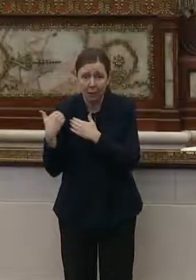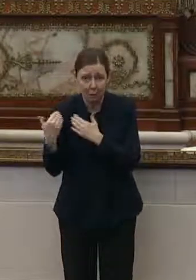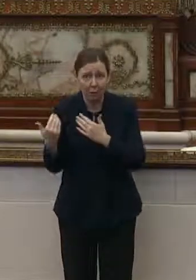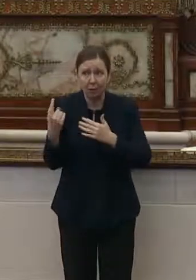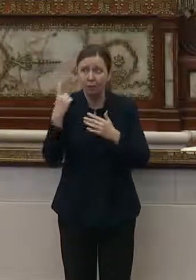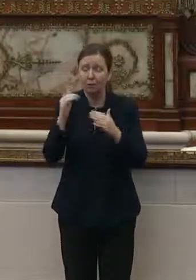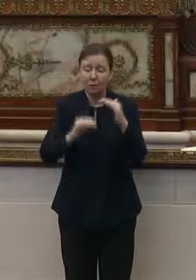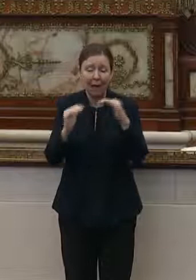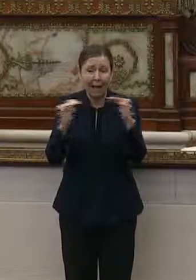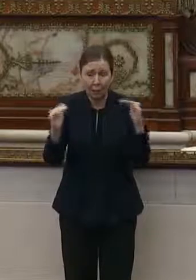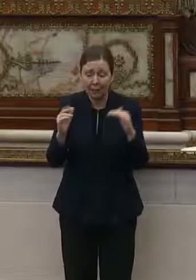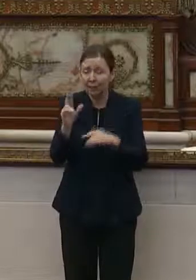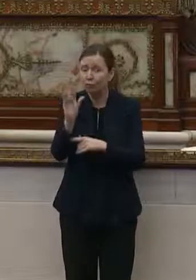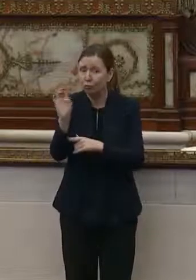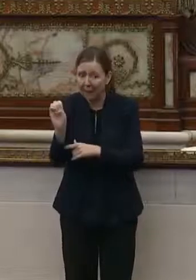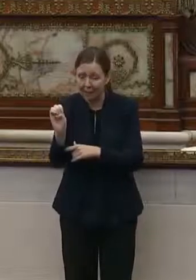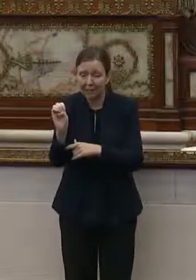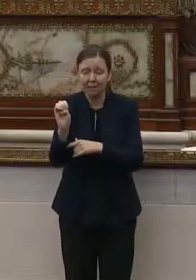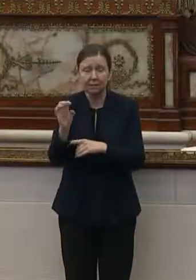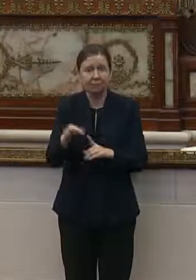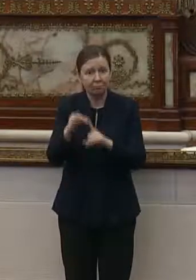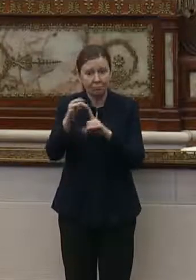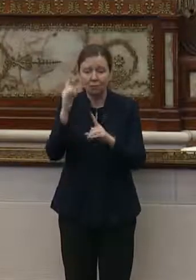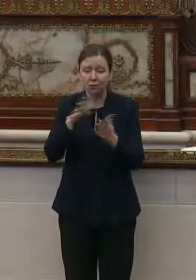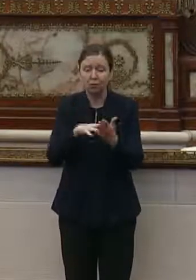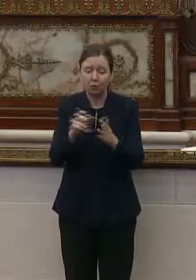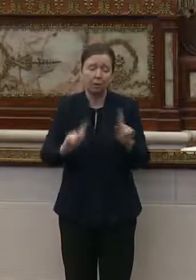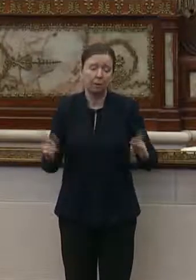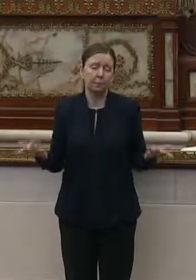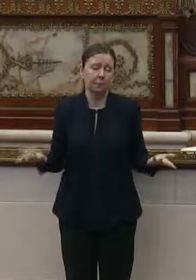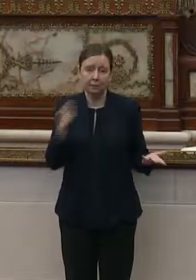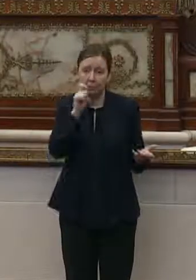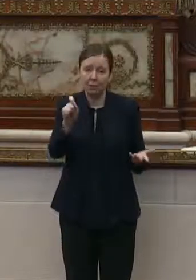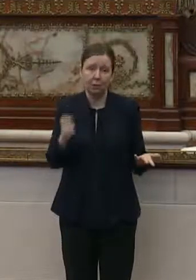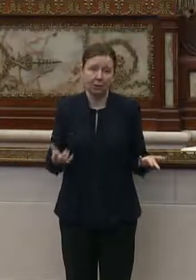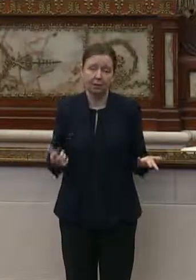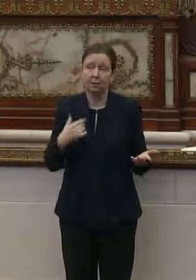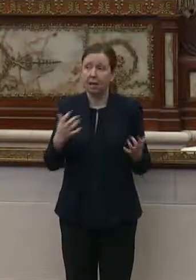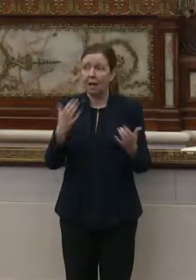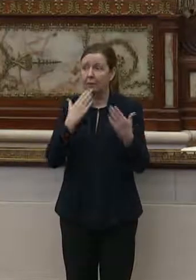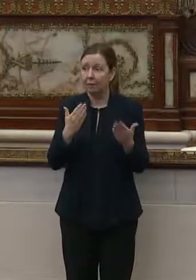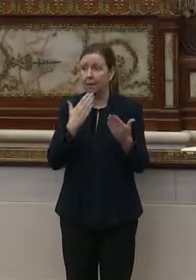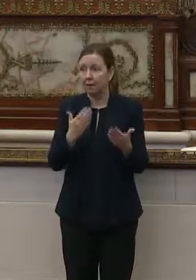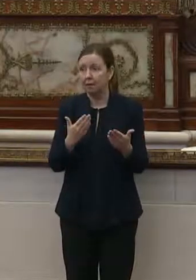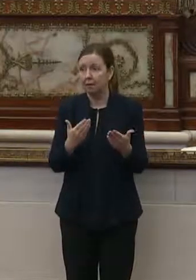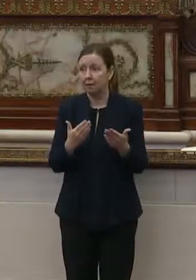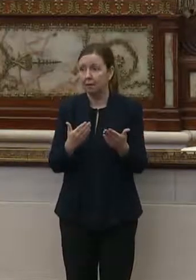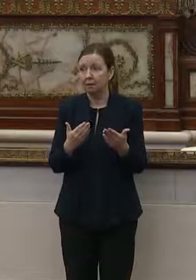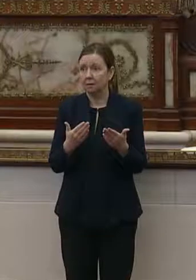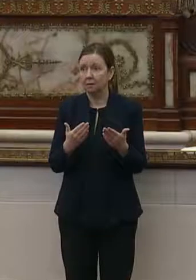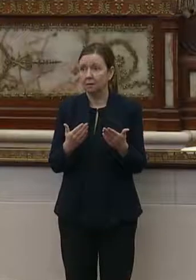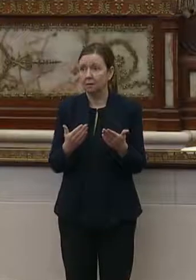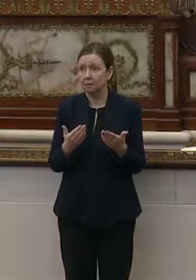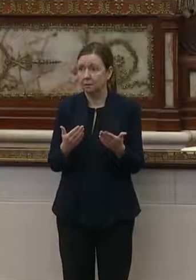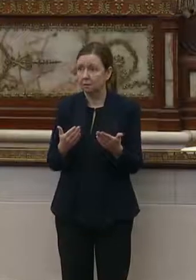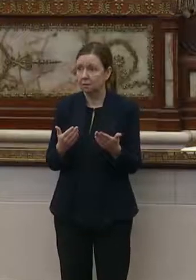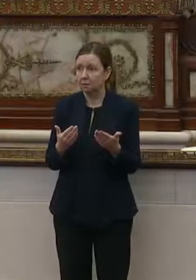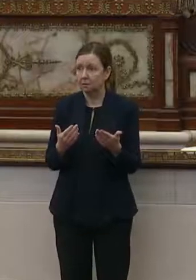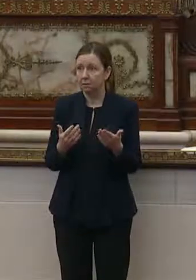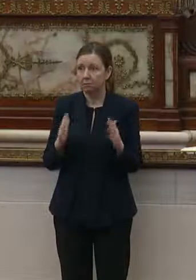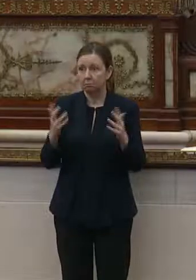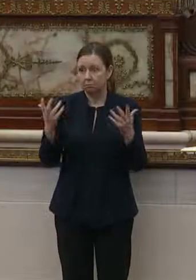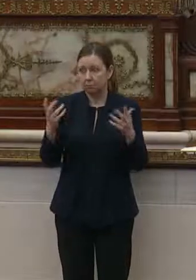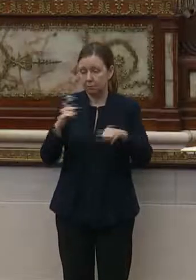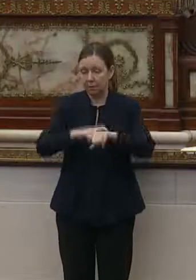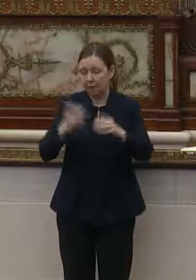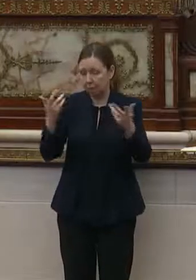for equity, race, and particularly for vulnerable populations. I want to thank the time, Madam